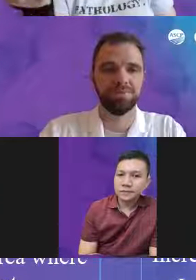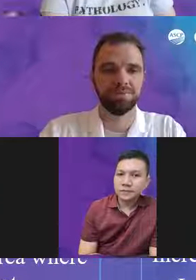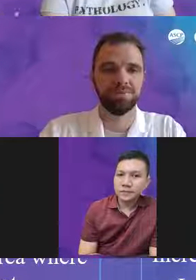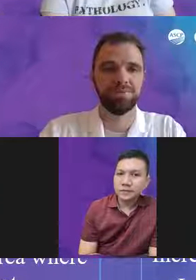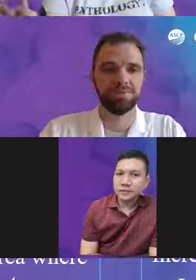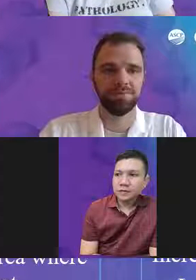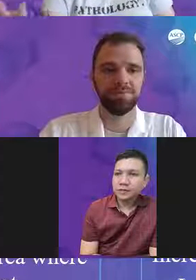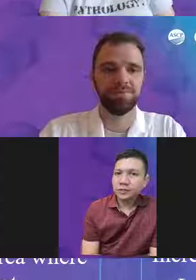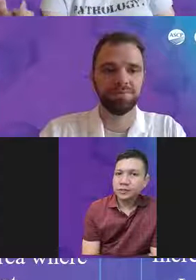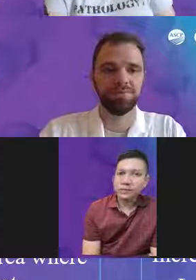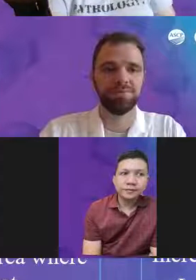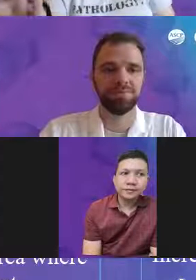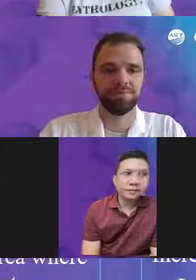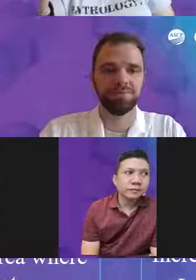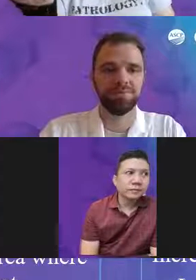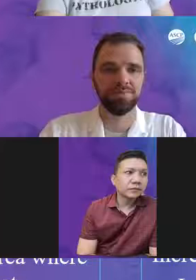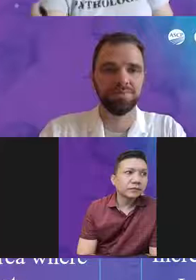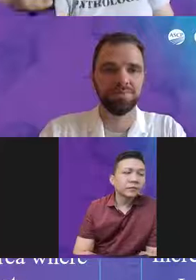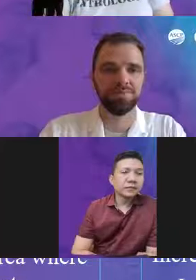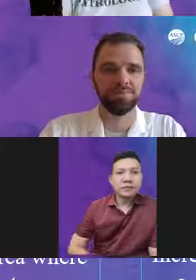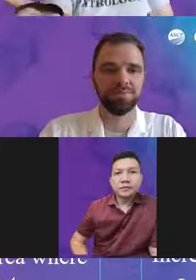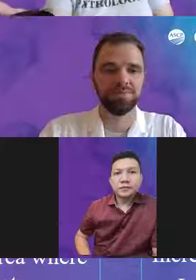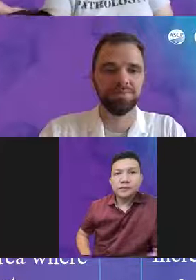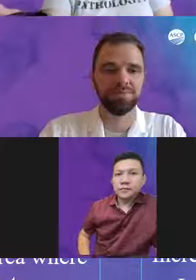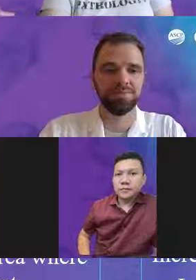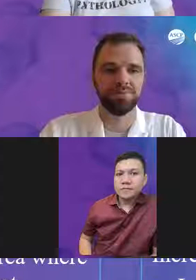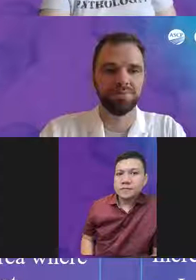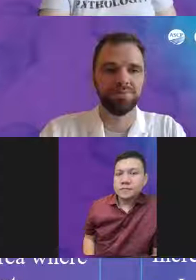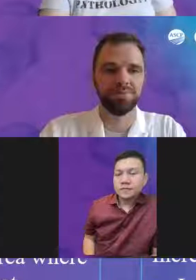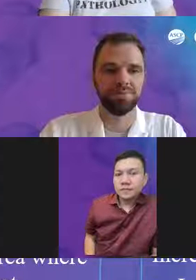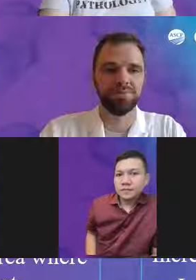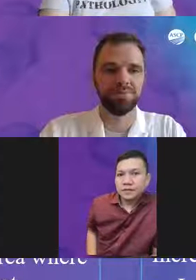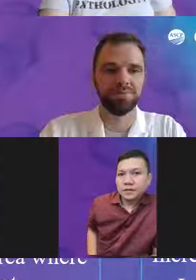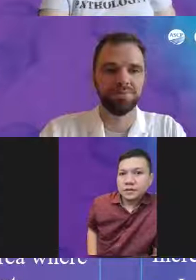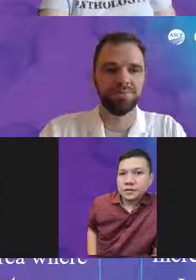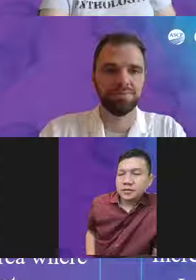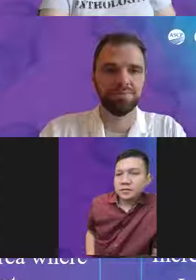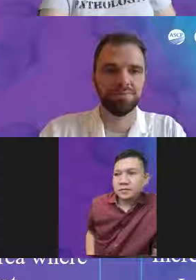is just how much of the blood are the cells, right? The red cells. So,